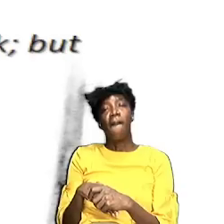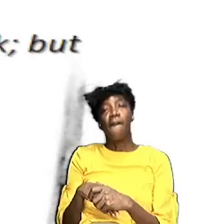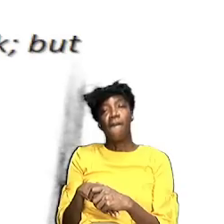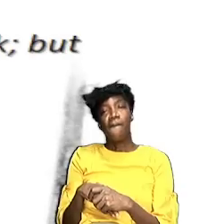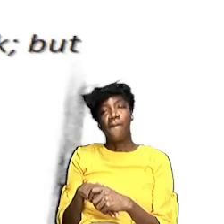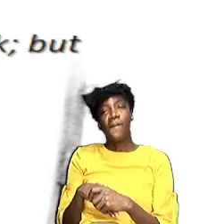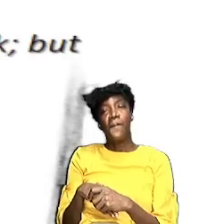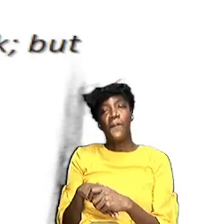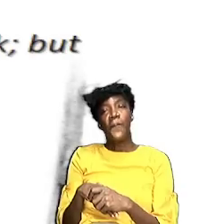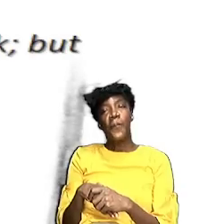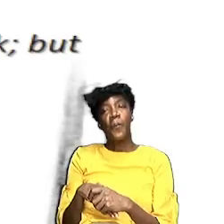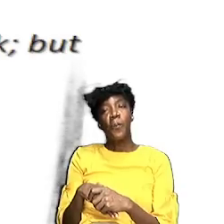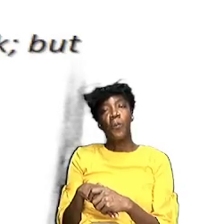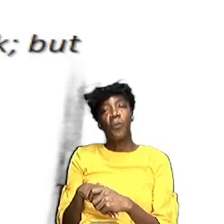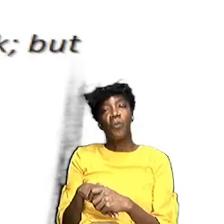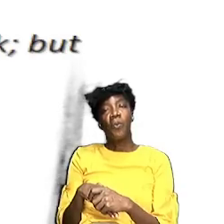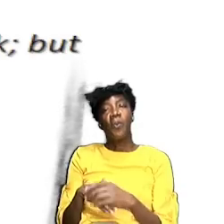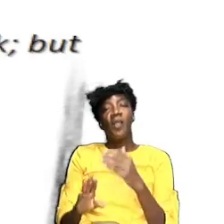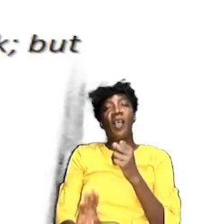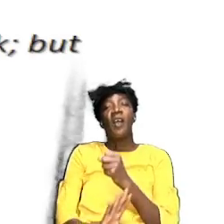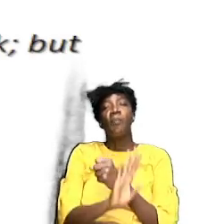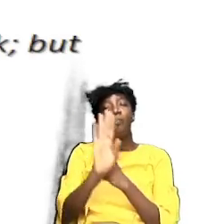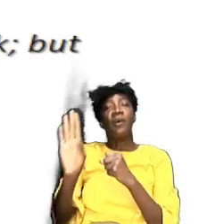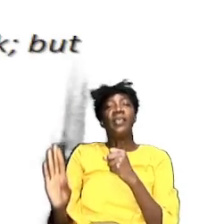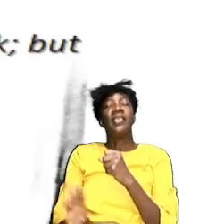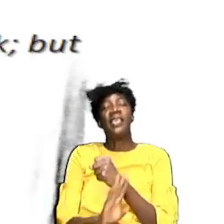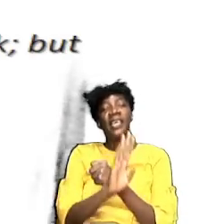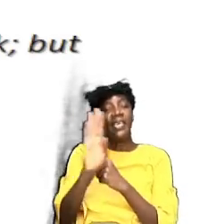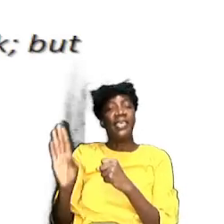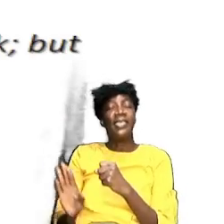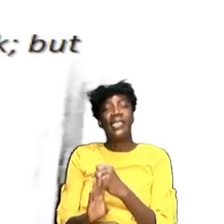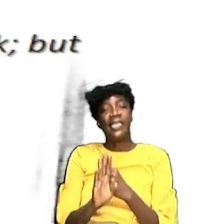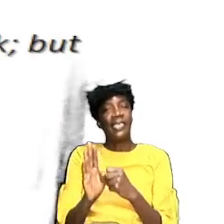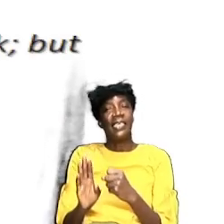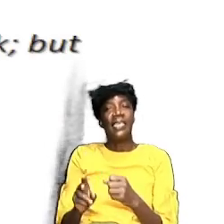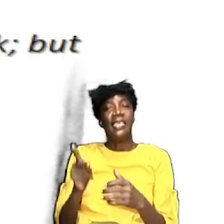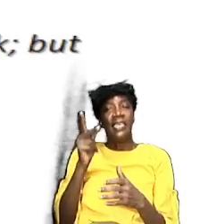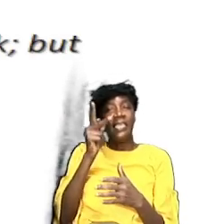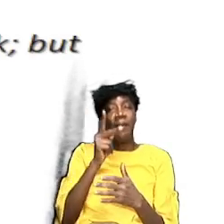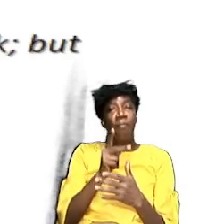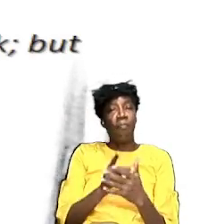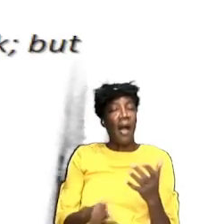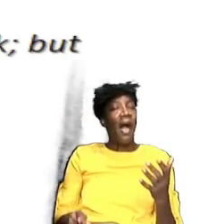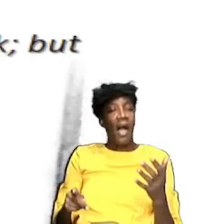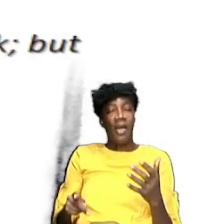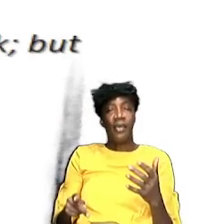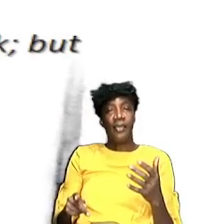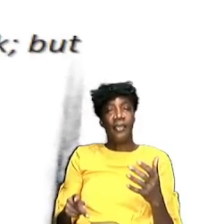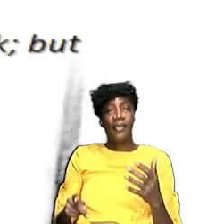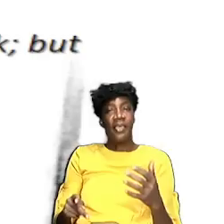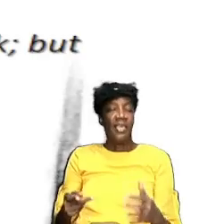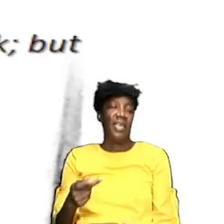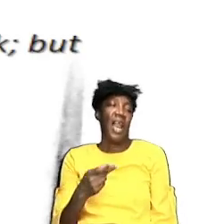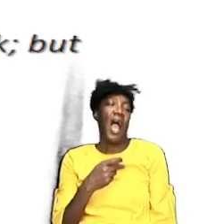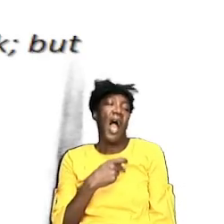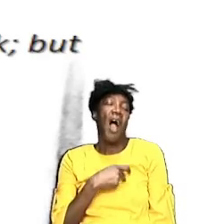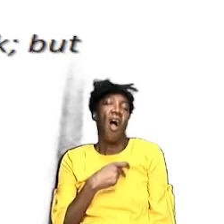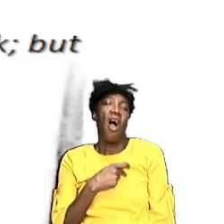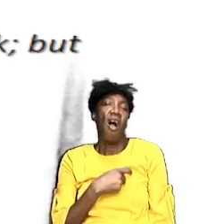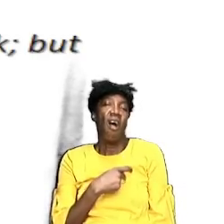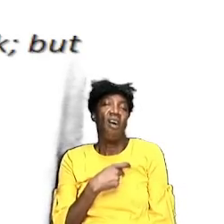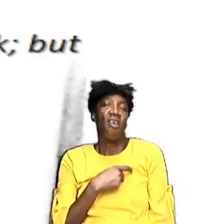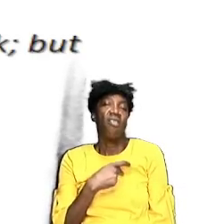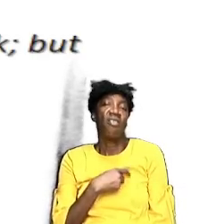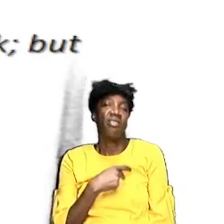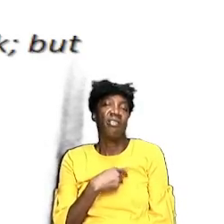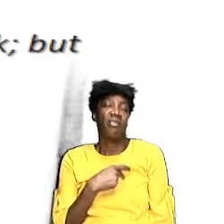it's essential in the sense that it protects the very vital part of the body. It protects our heart and it protects